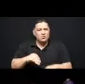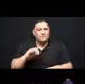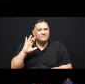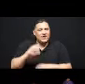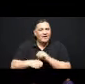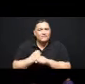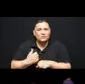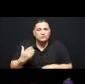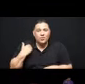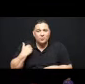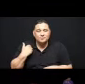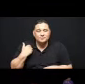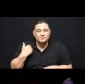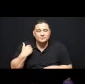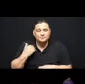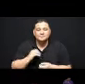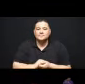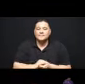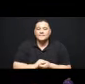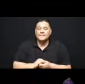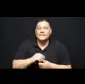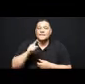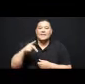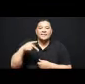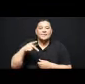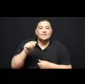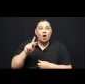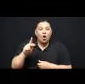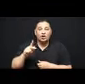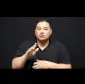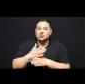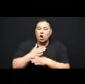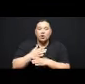At the park's shared picnic table, talking